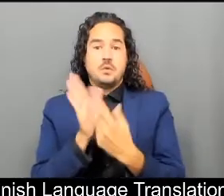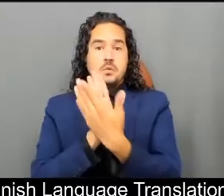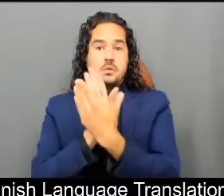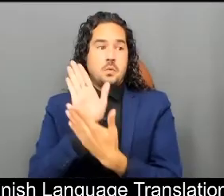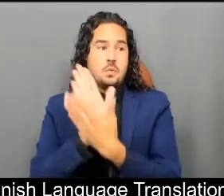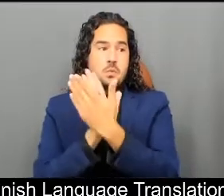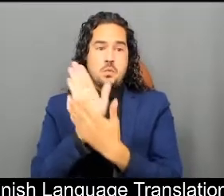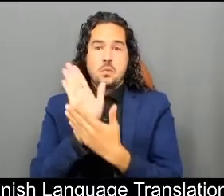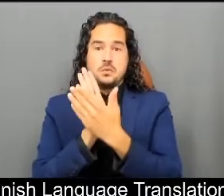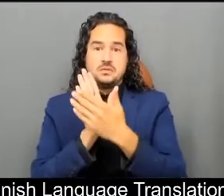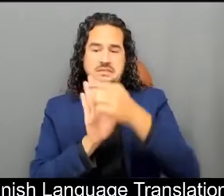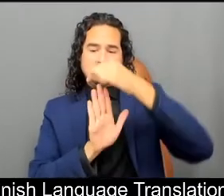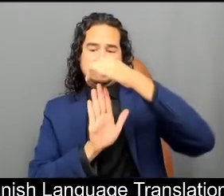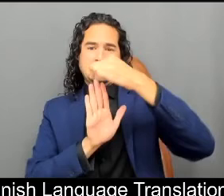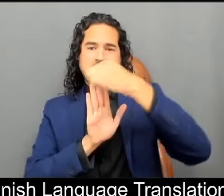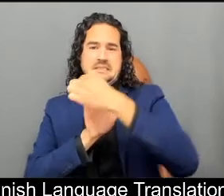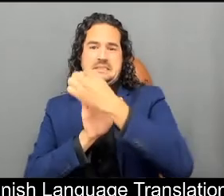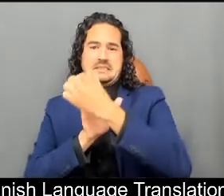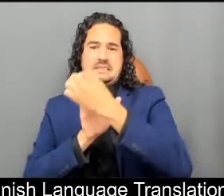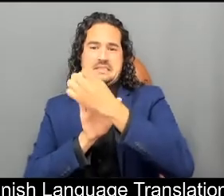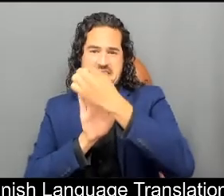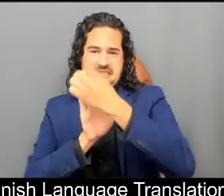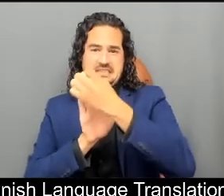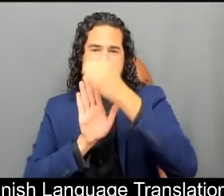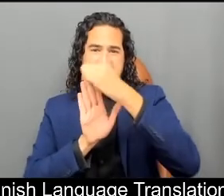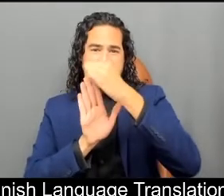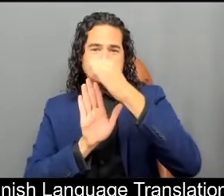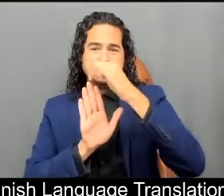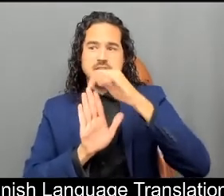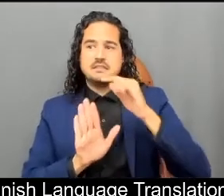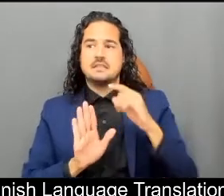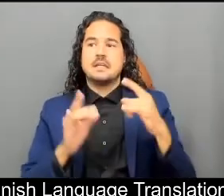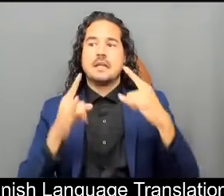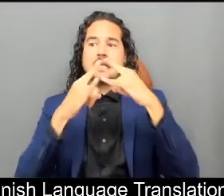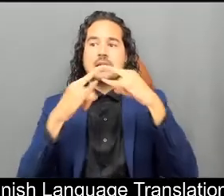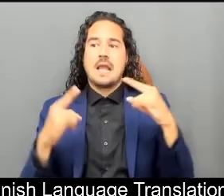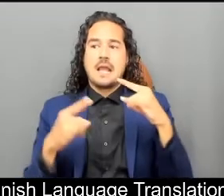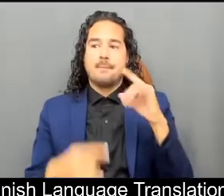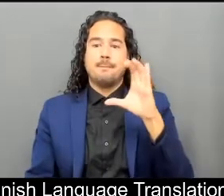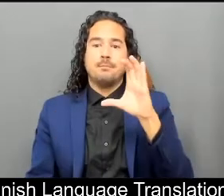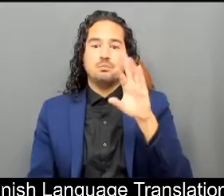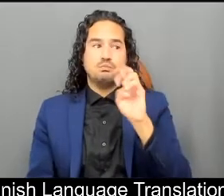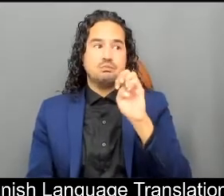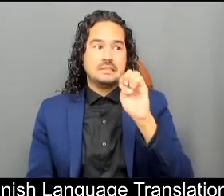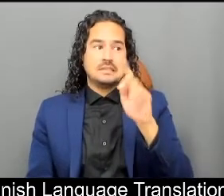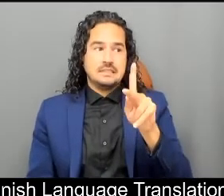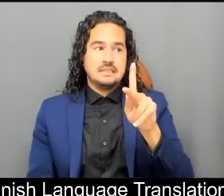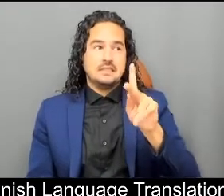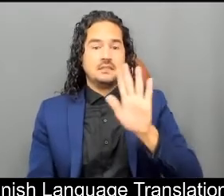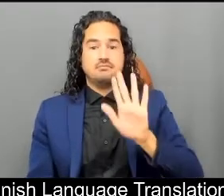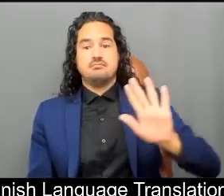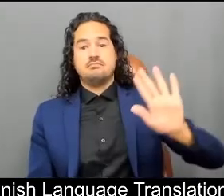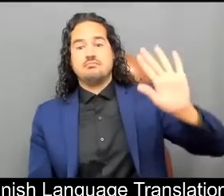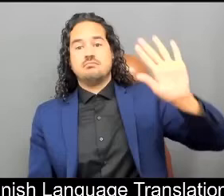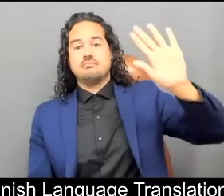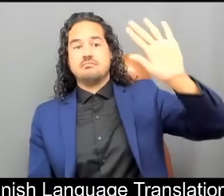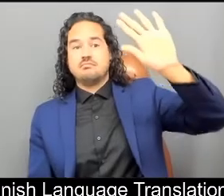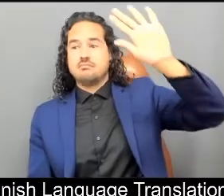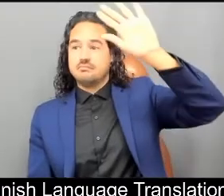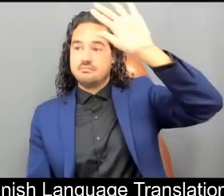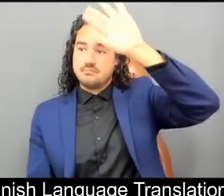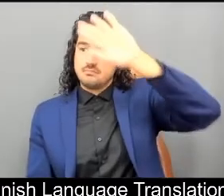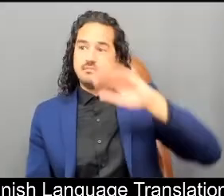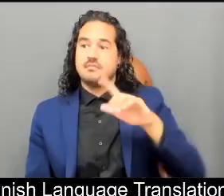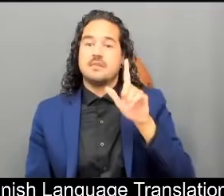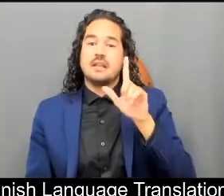here near Coast Camp Creek. Once again, Limitour Road, coming up off the coast, roundabout